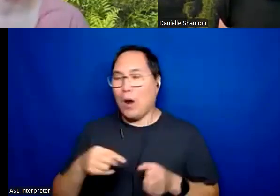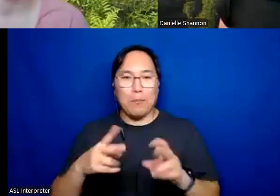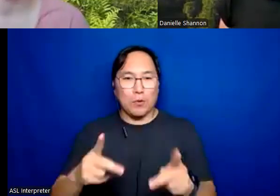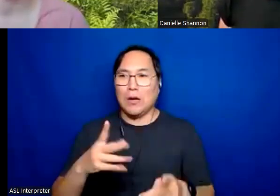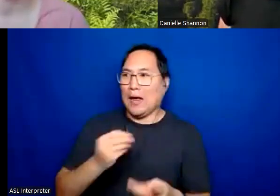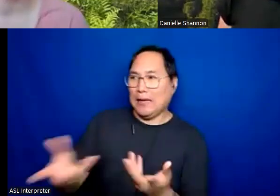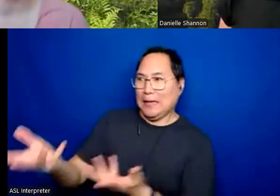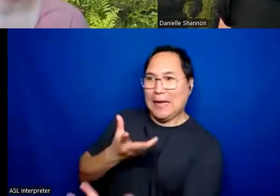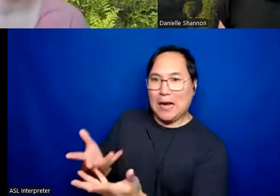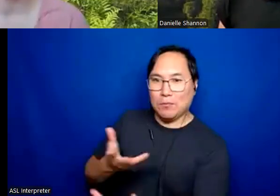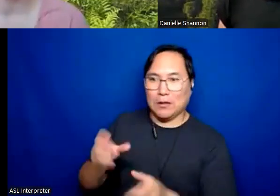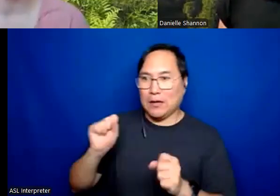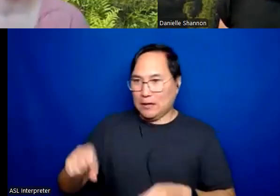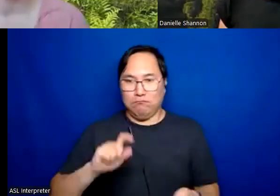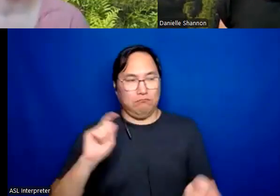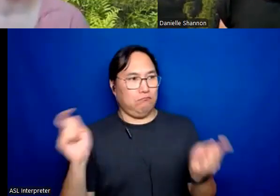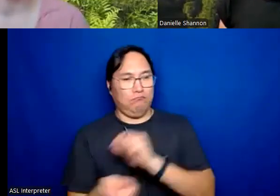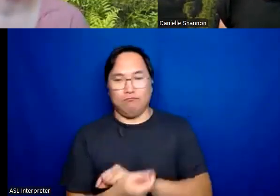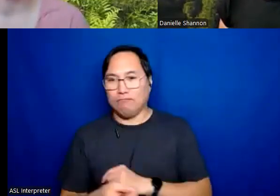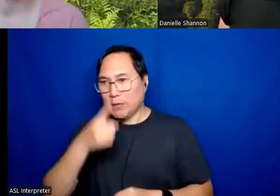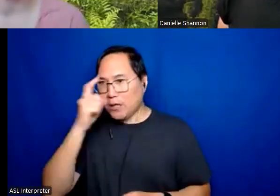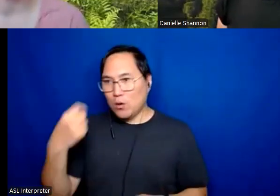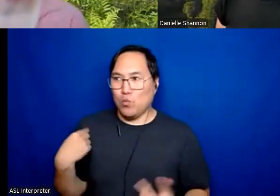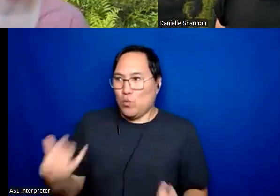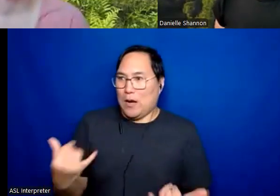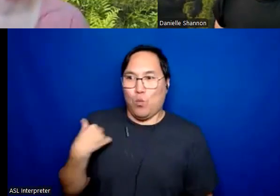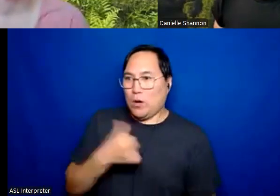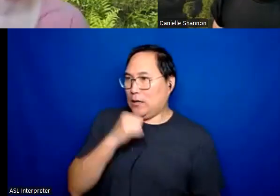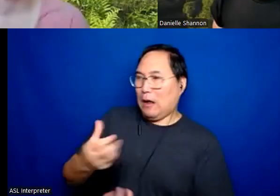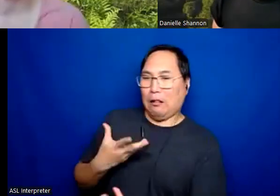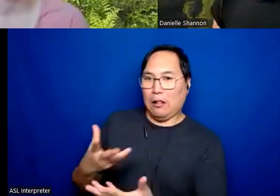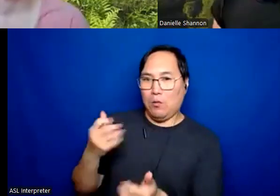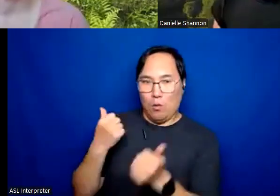audiences that we're not meeting right now.